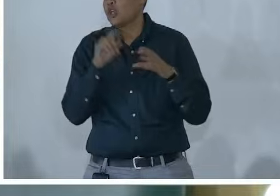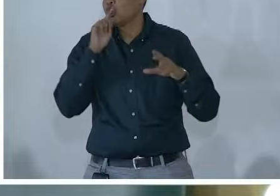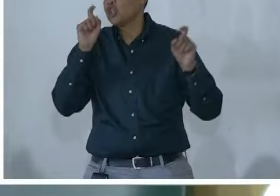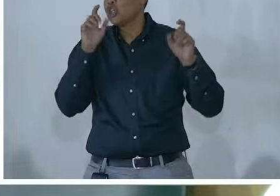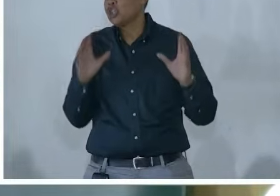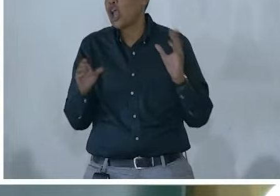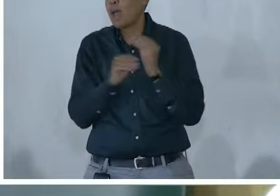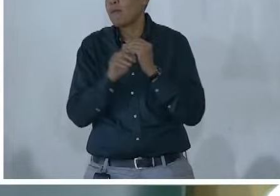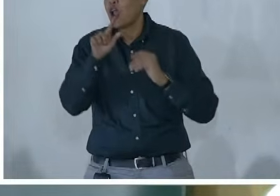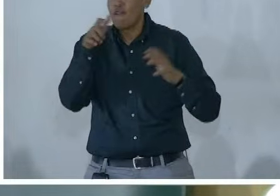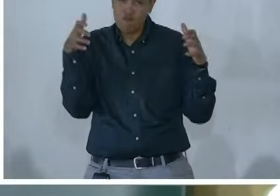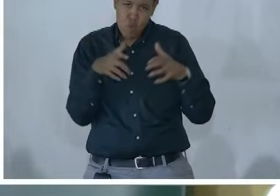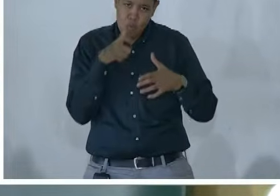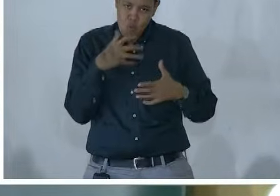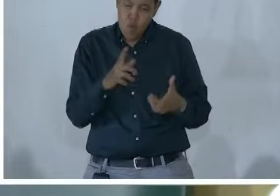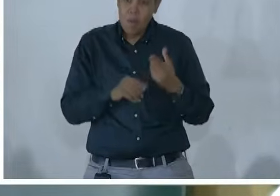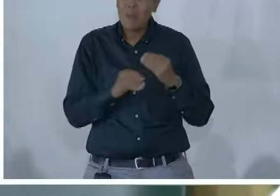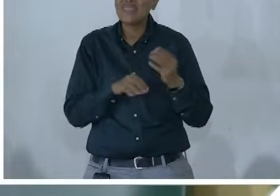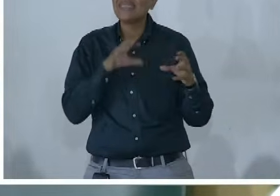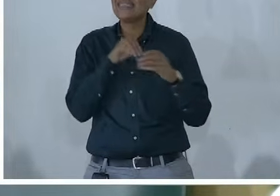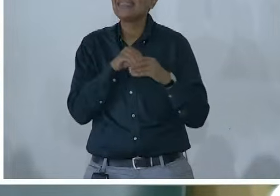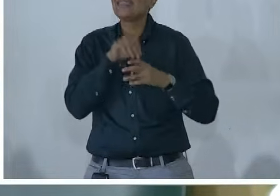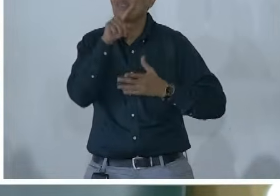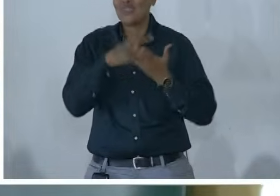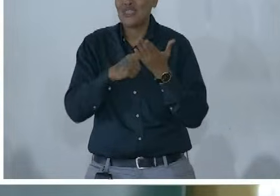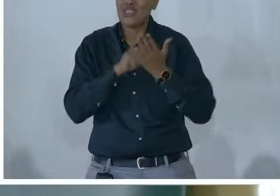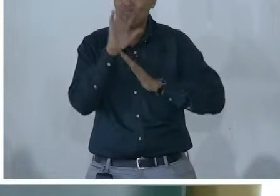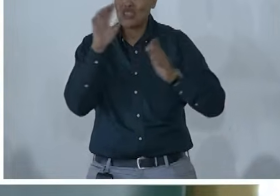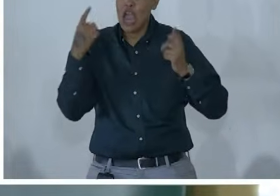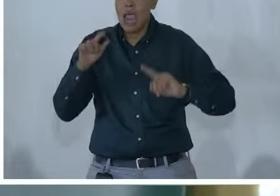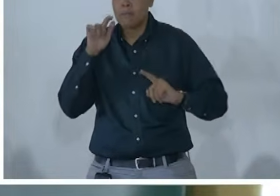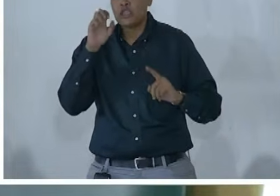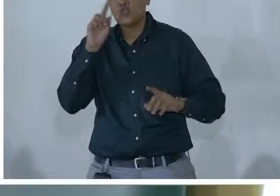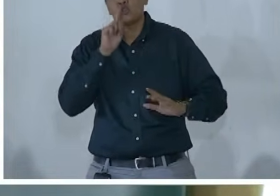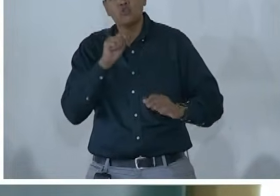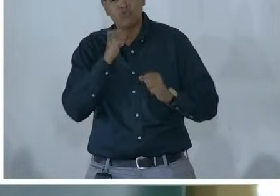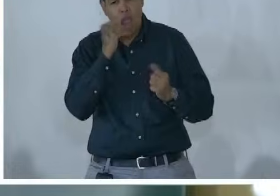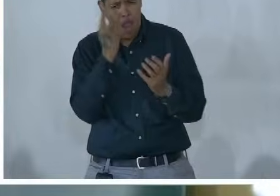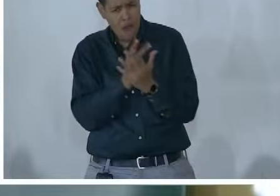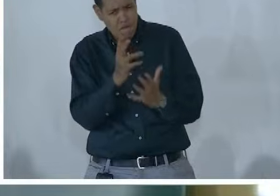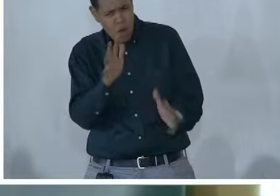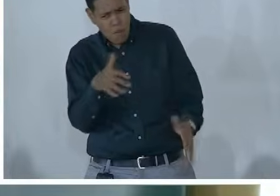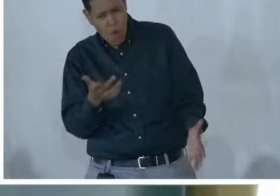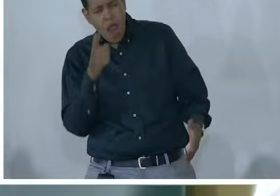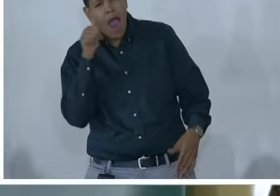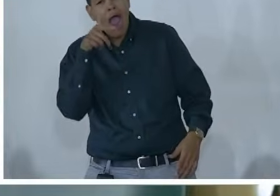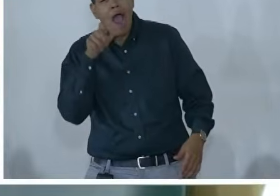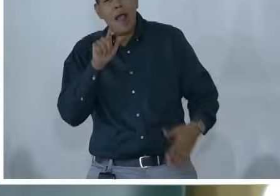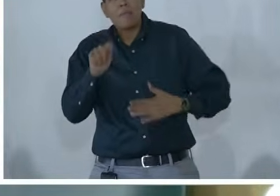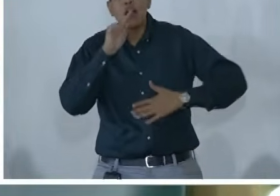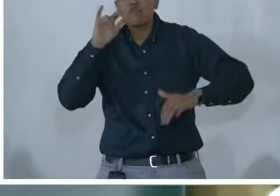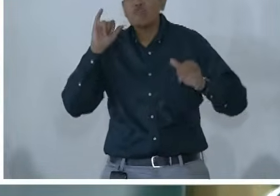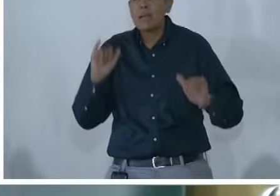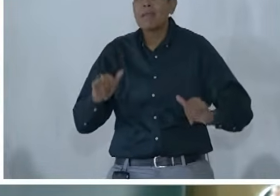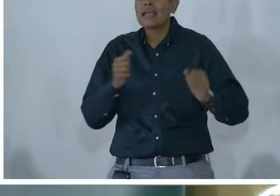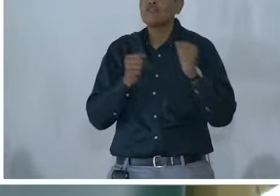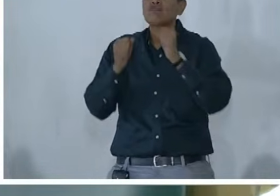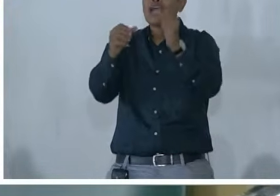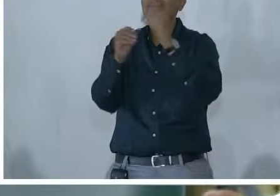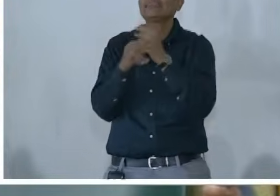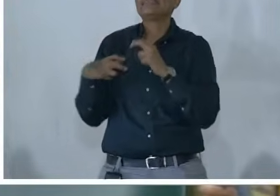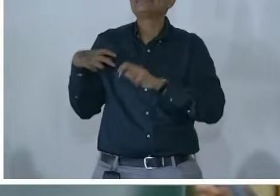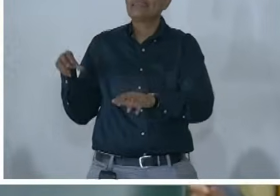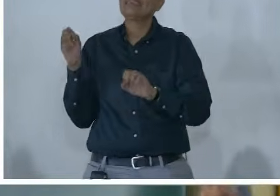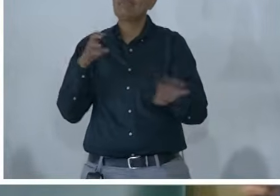chairman of the group. And in those discussions, JISTV reaffirmed that Alpart remains a strategic